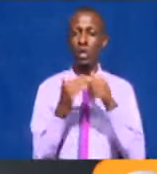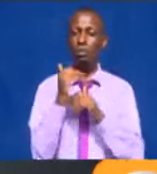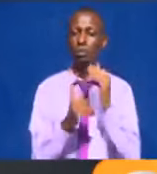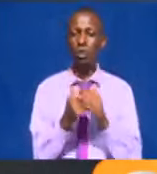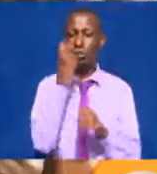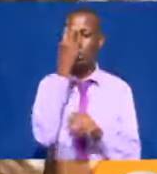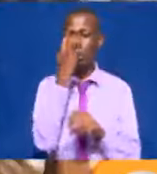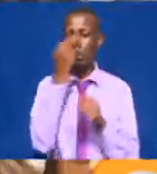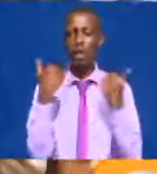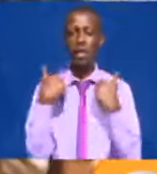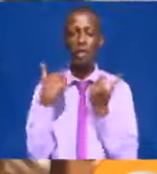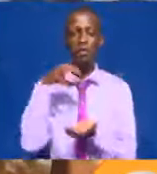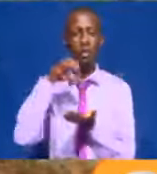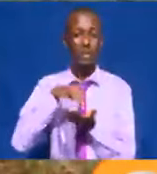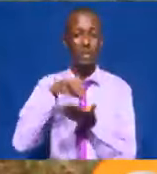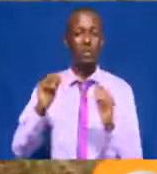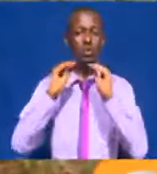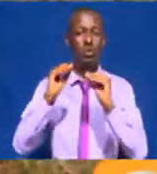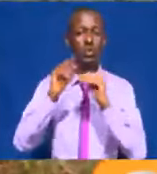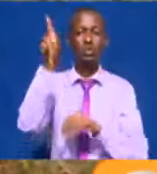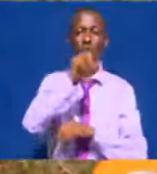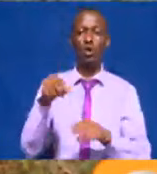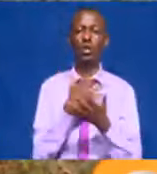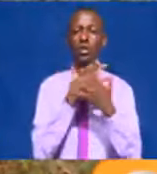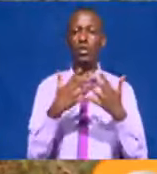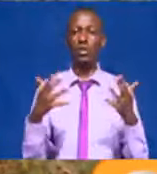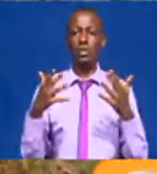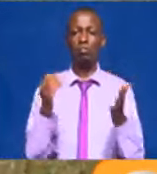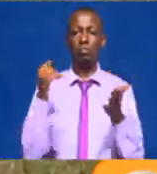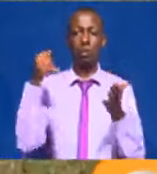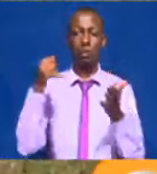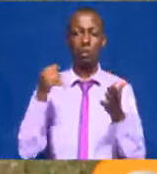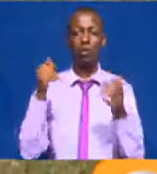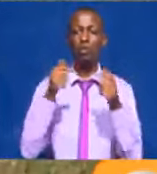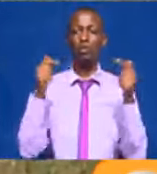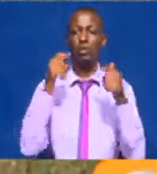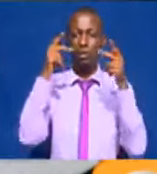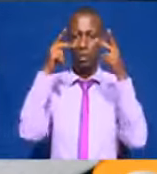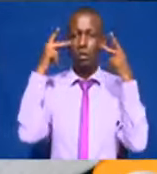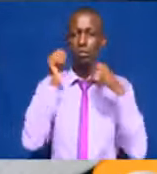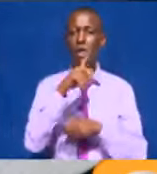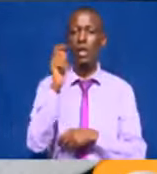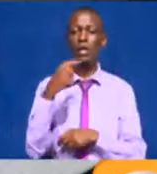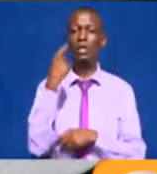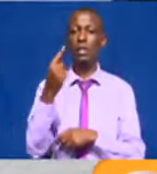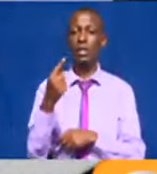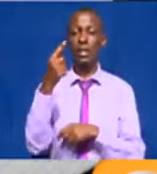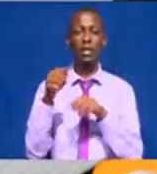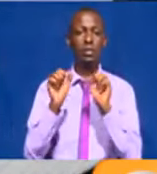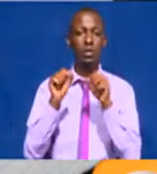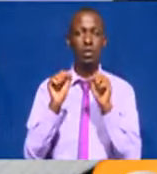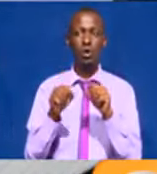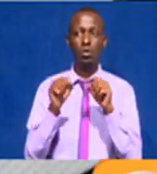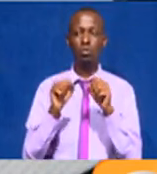are charged with radicalization, contrary to the Prevention of Terrorism Act, with the prosecution accusing them of promoting an extreme